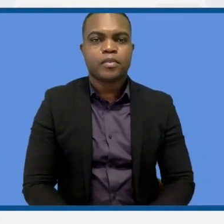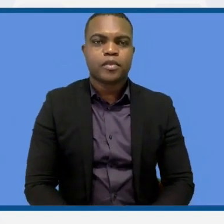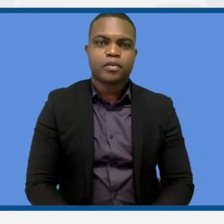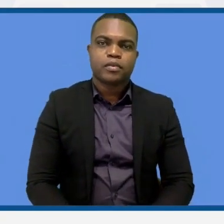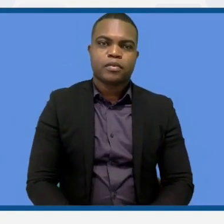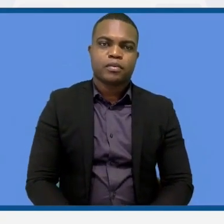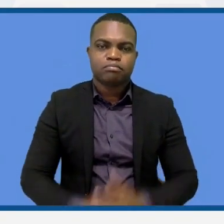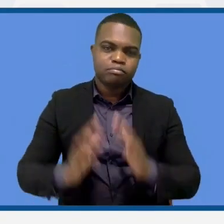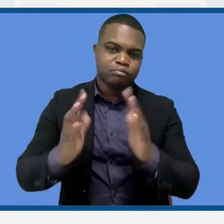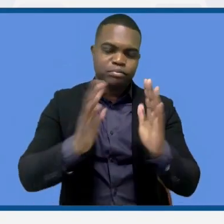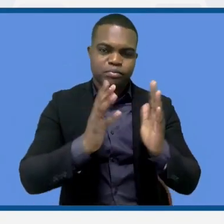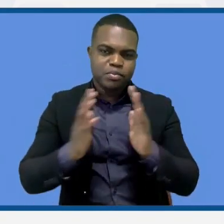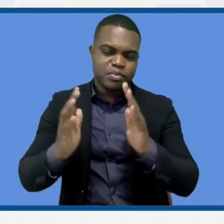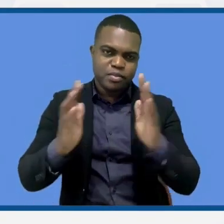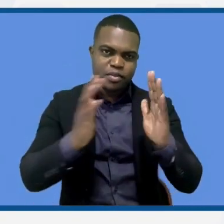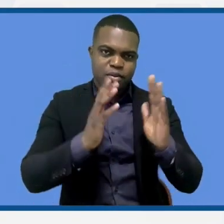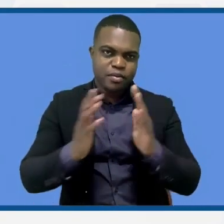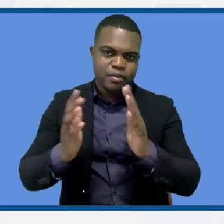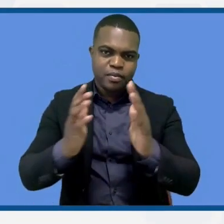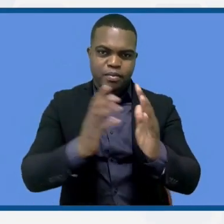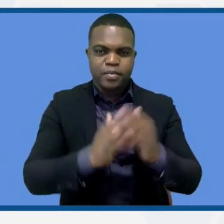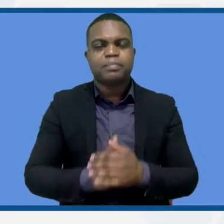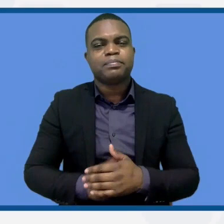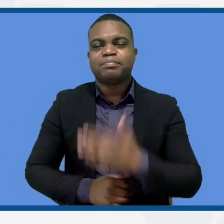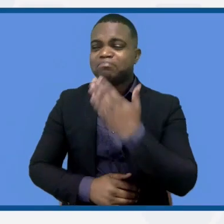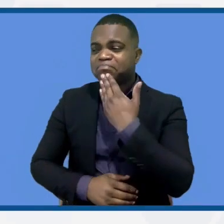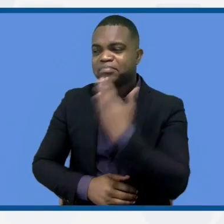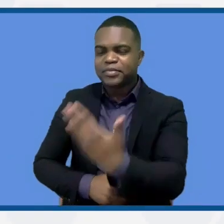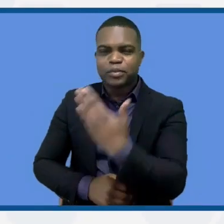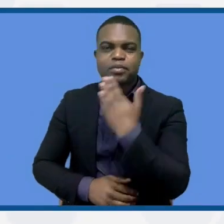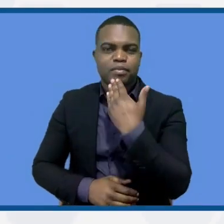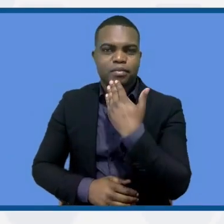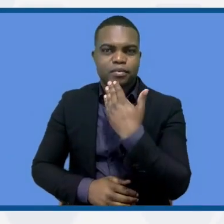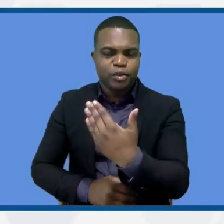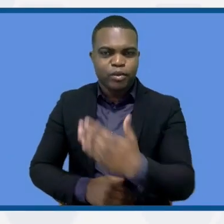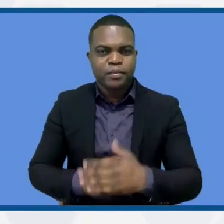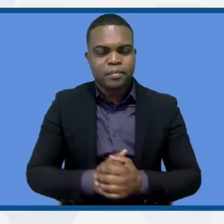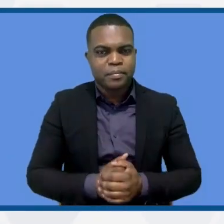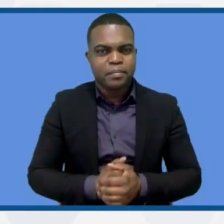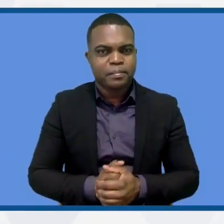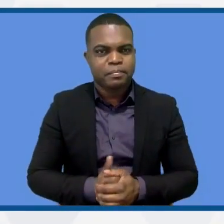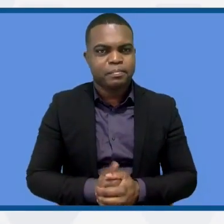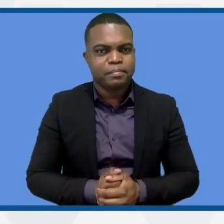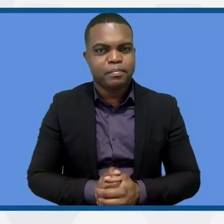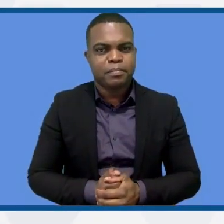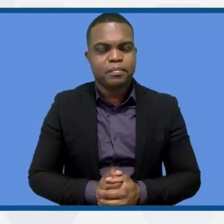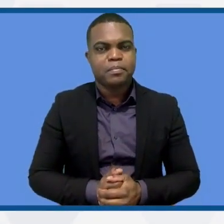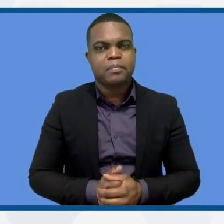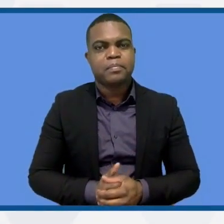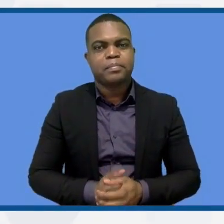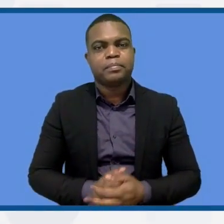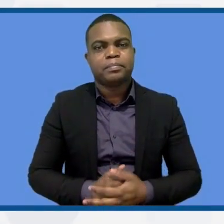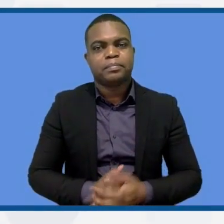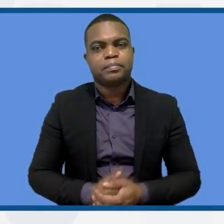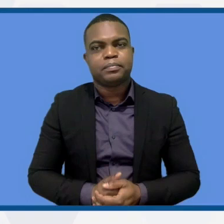La presentación que acabamos de escuchar, digamos, el discurso inaugural. We just heard this opening speech, I think, gathers the main elements that we want